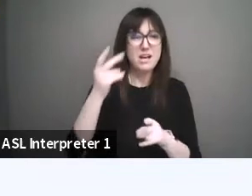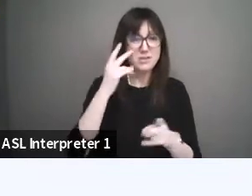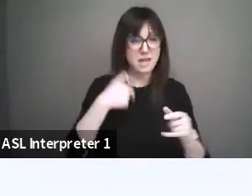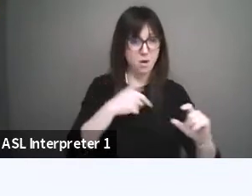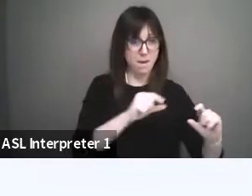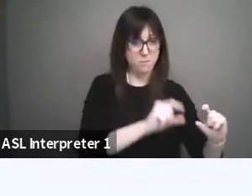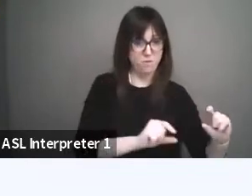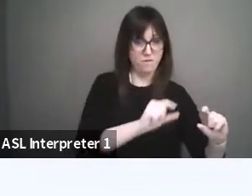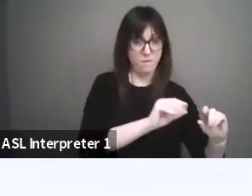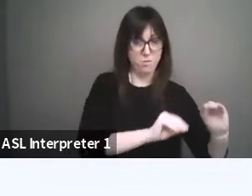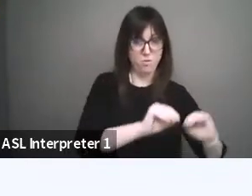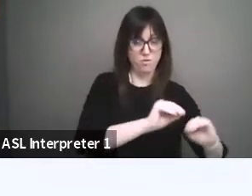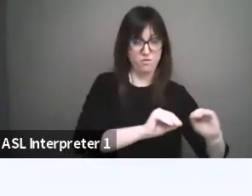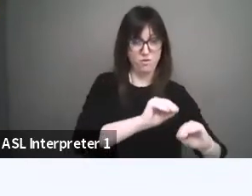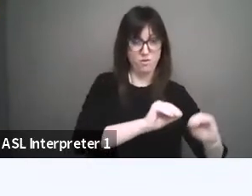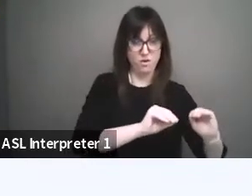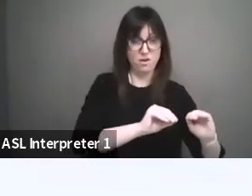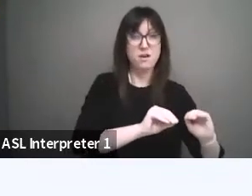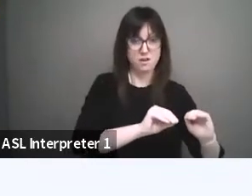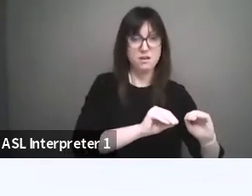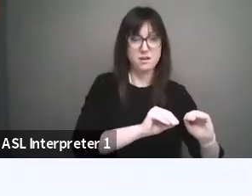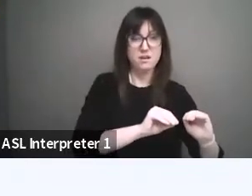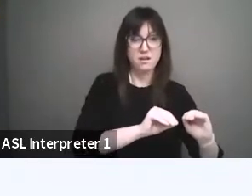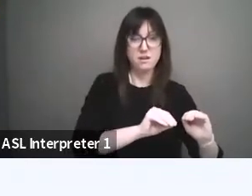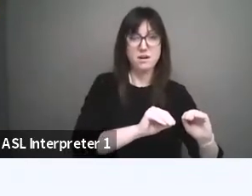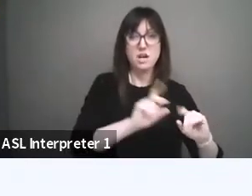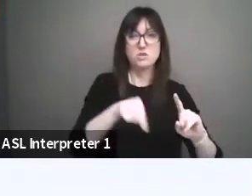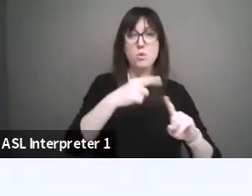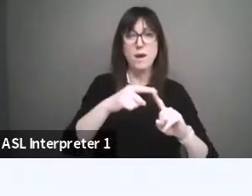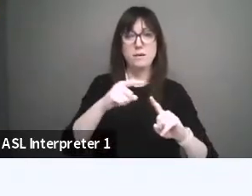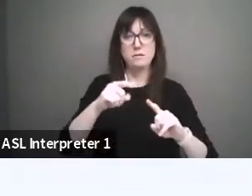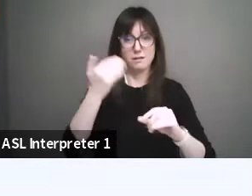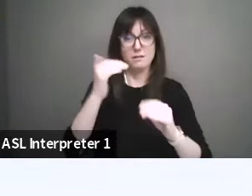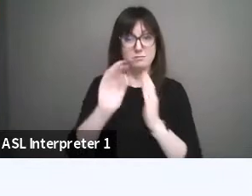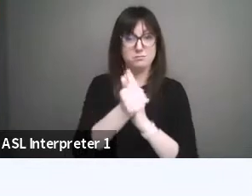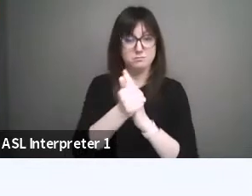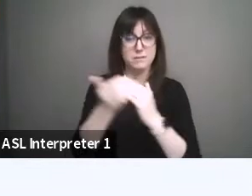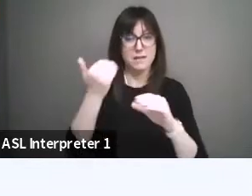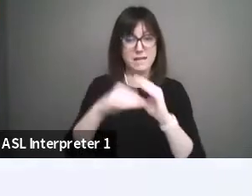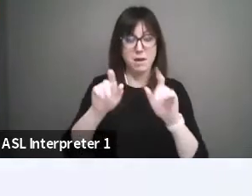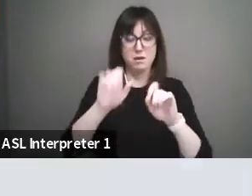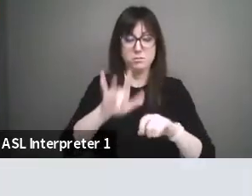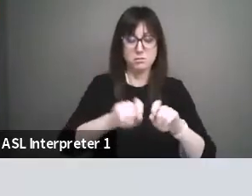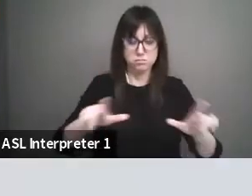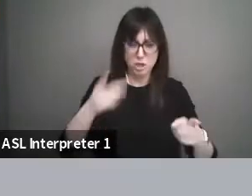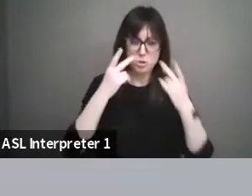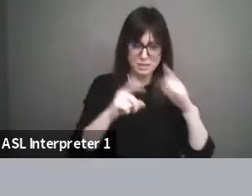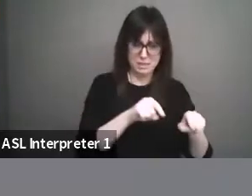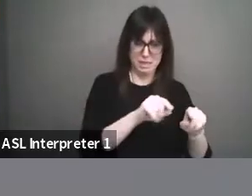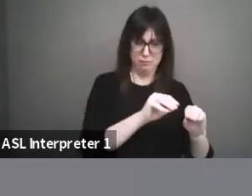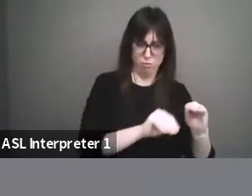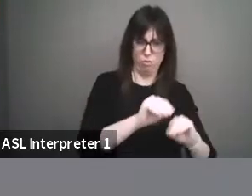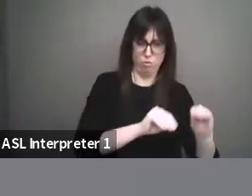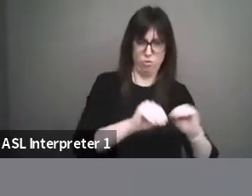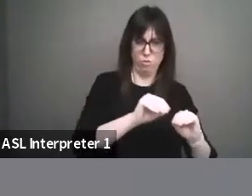I'll actually be moving in the recipient's inbox as well too. I can even select specifically from the